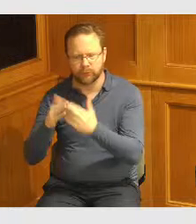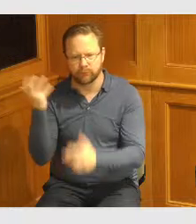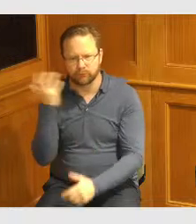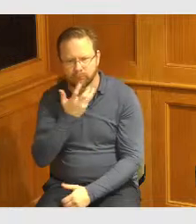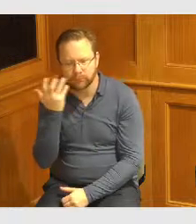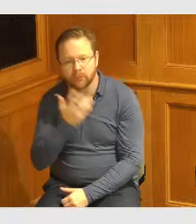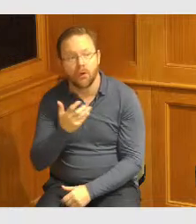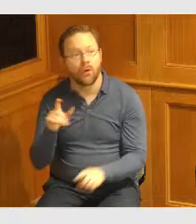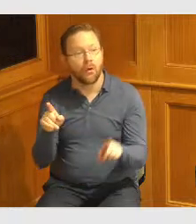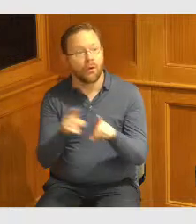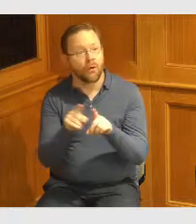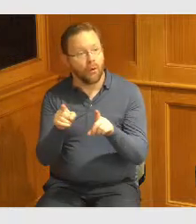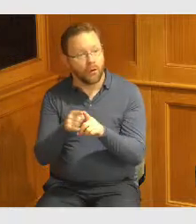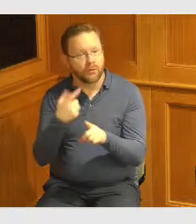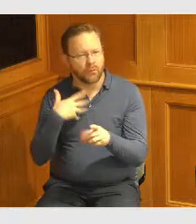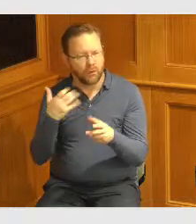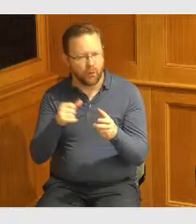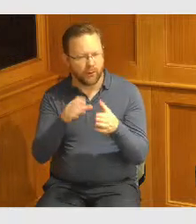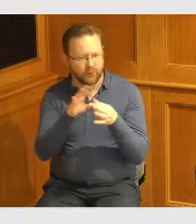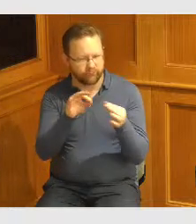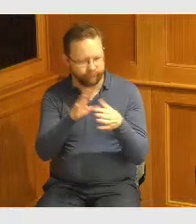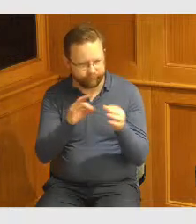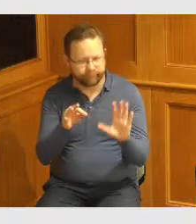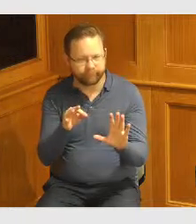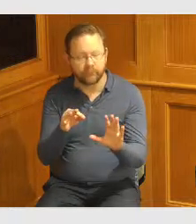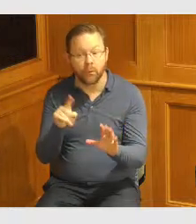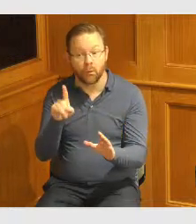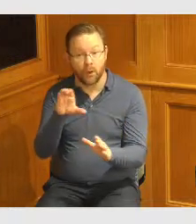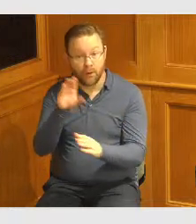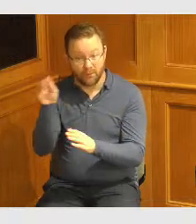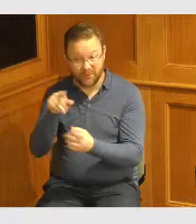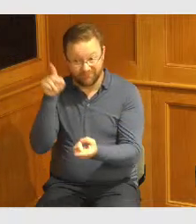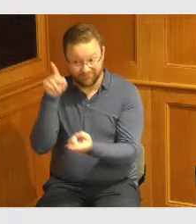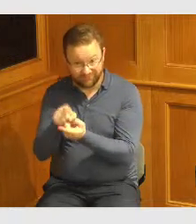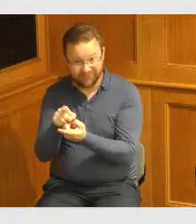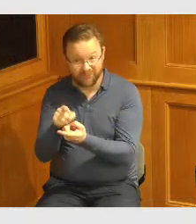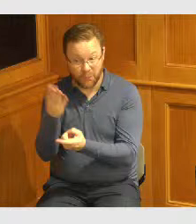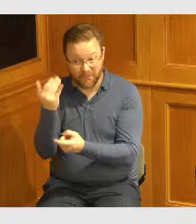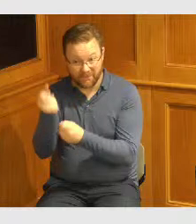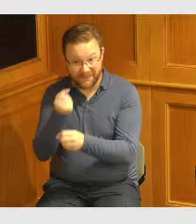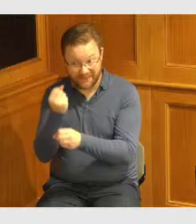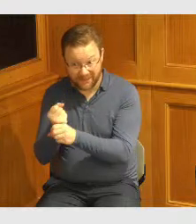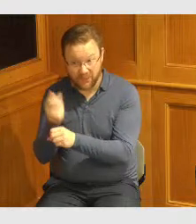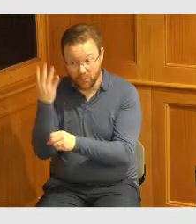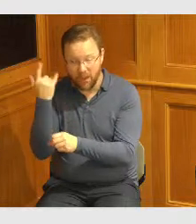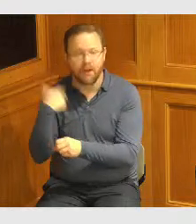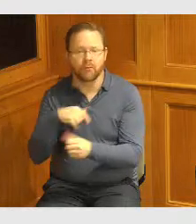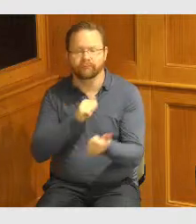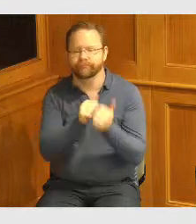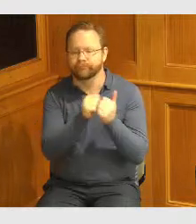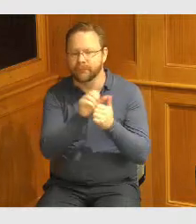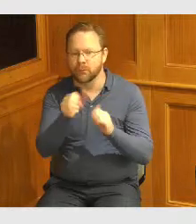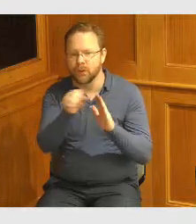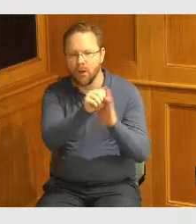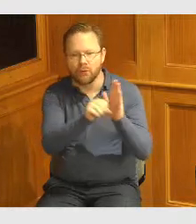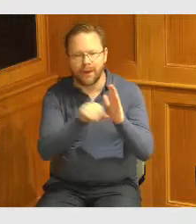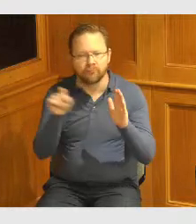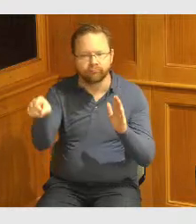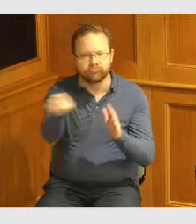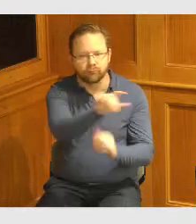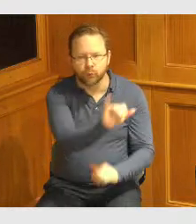for the incentive for the consideration of 100% for 15 years is that we were in competition with other states for this